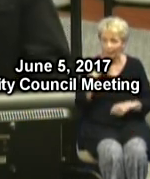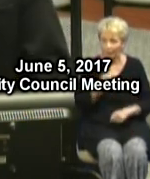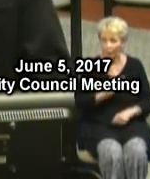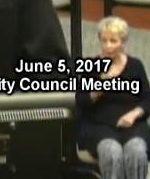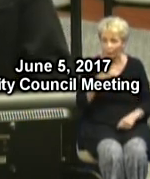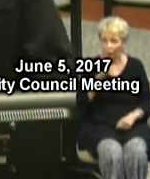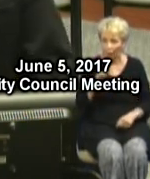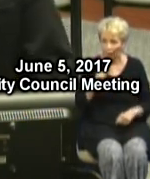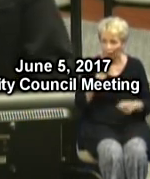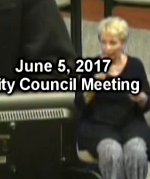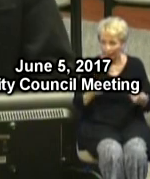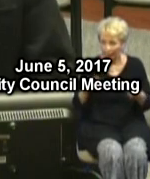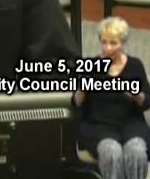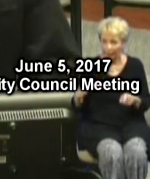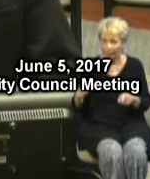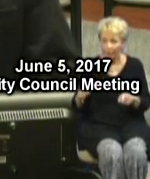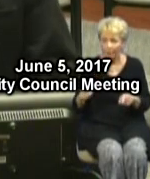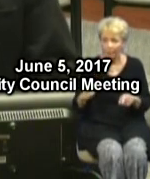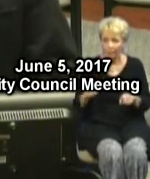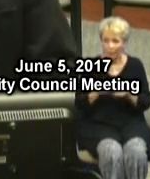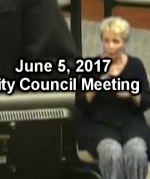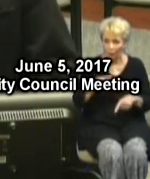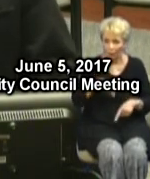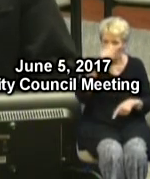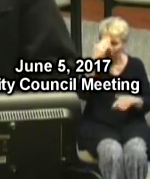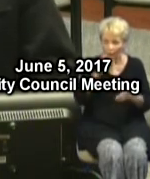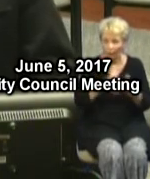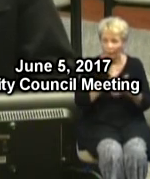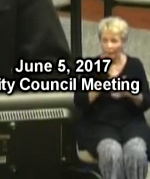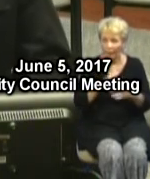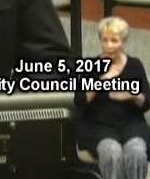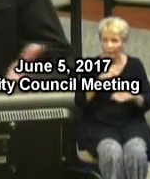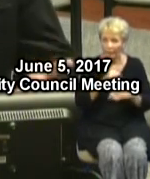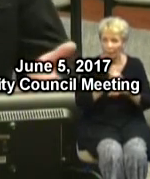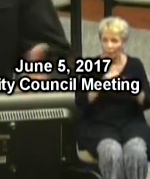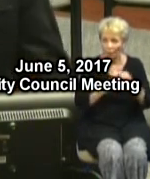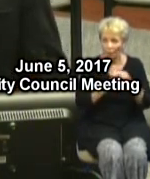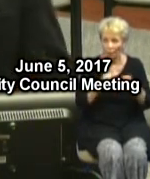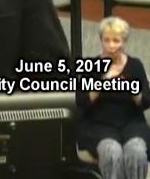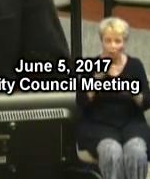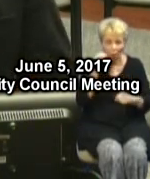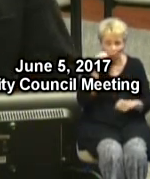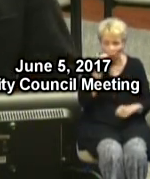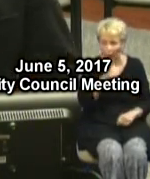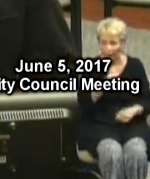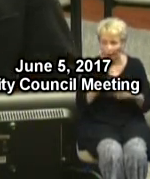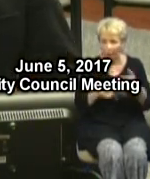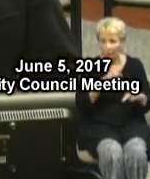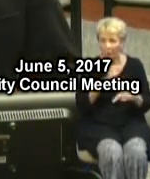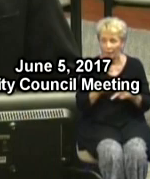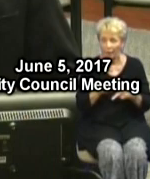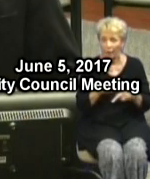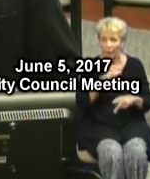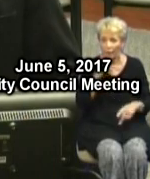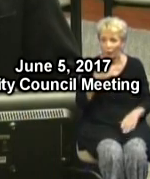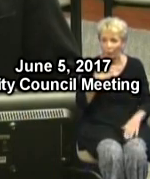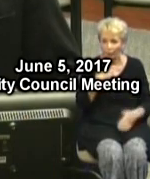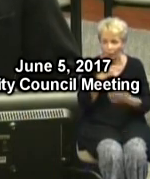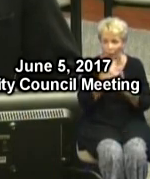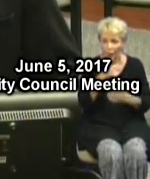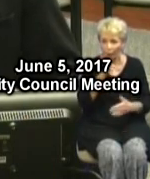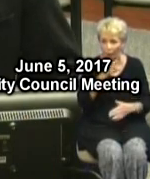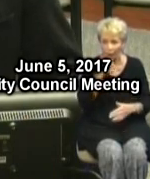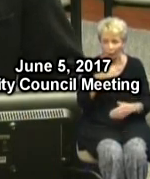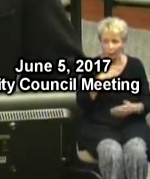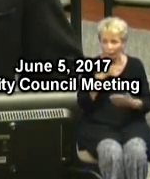to take place. As everyone knows that owns a structure, a home or anything or any type of building, if you don't have a good roof, you don't have